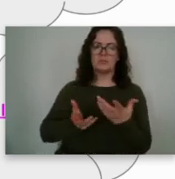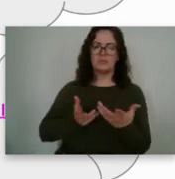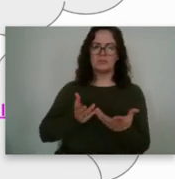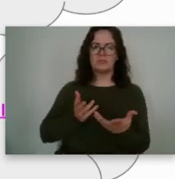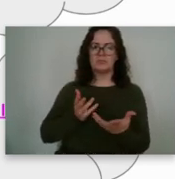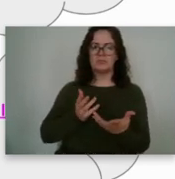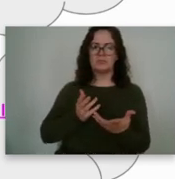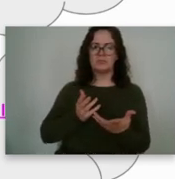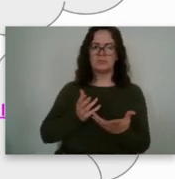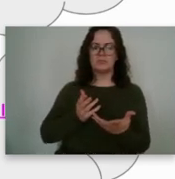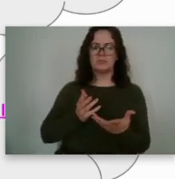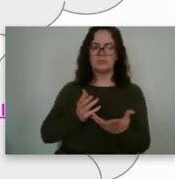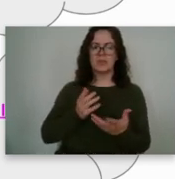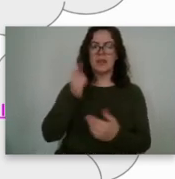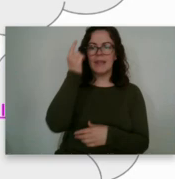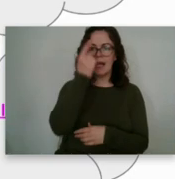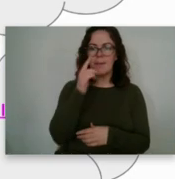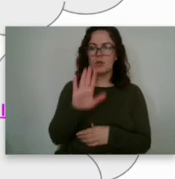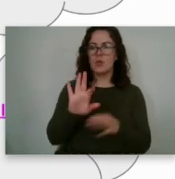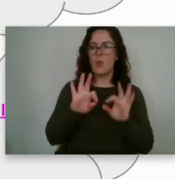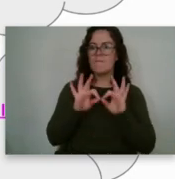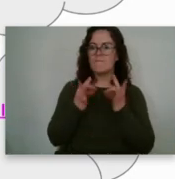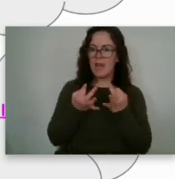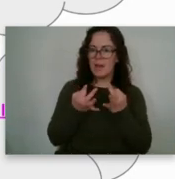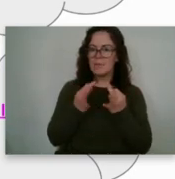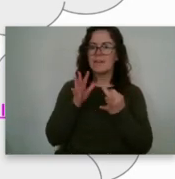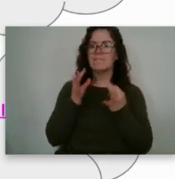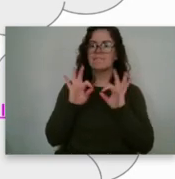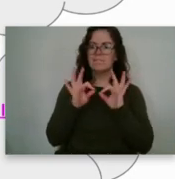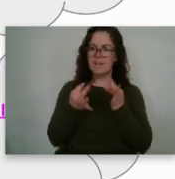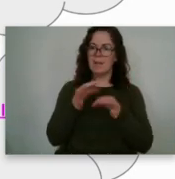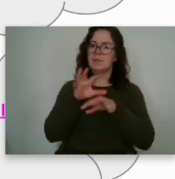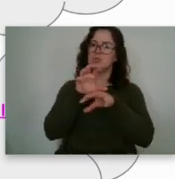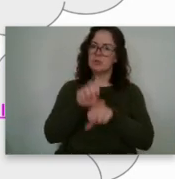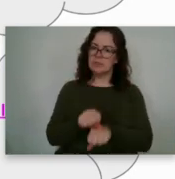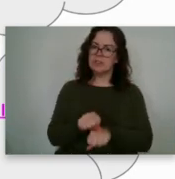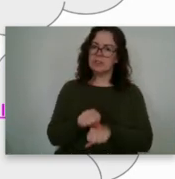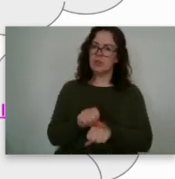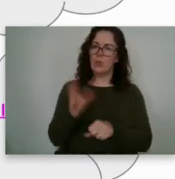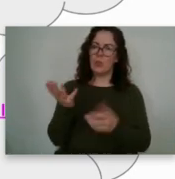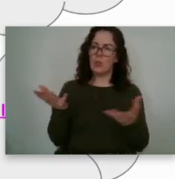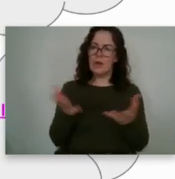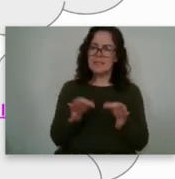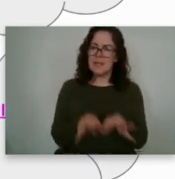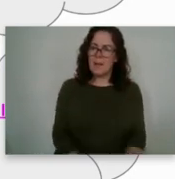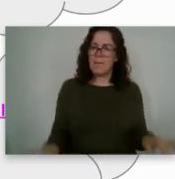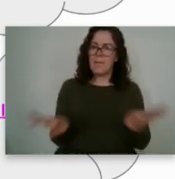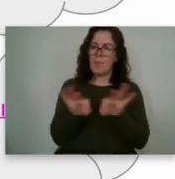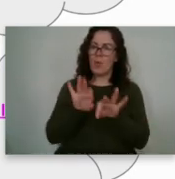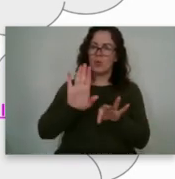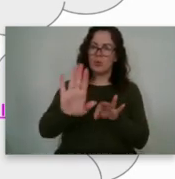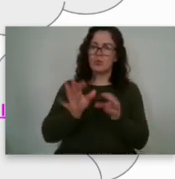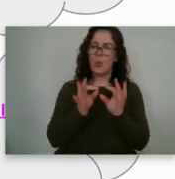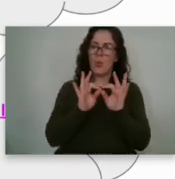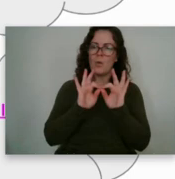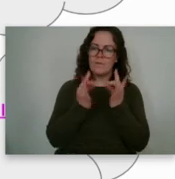when you're thinking about your family, thinking about family traditions. What's important to your family that you guys share, that you